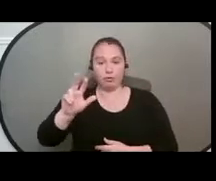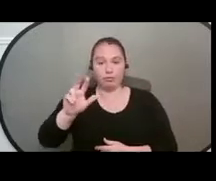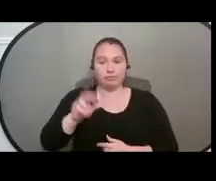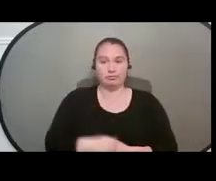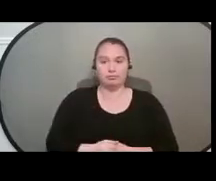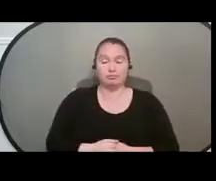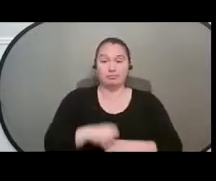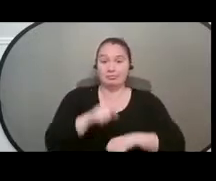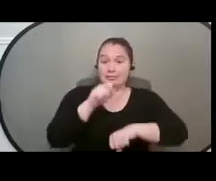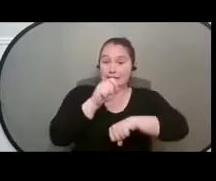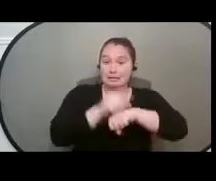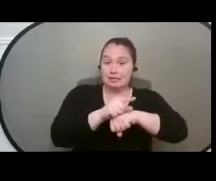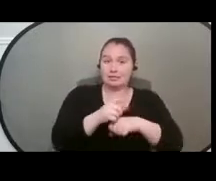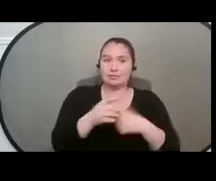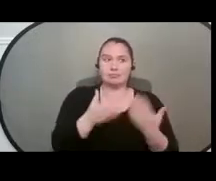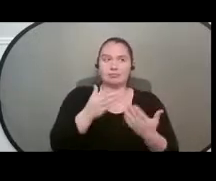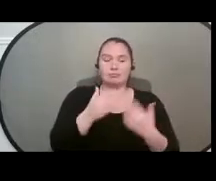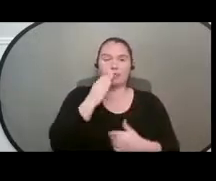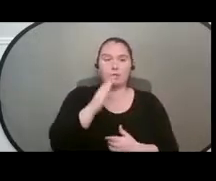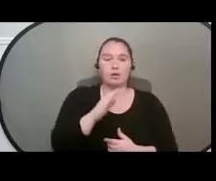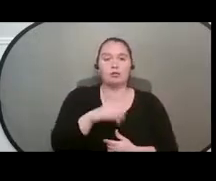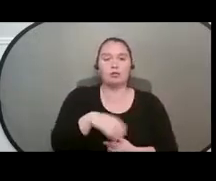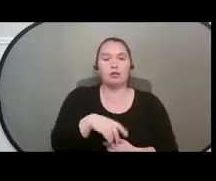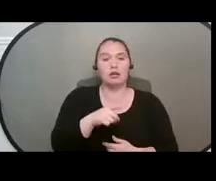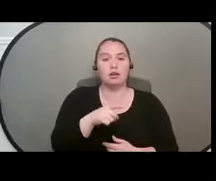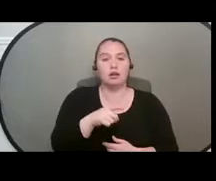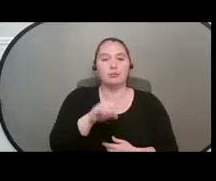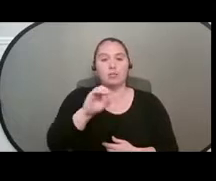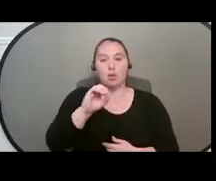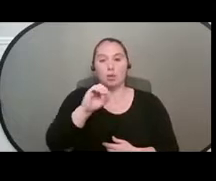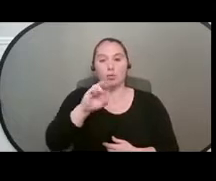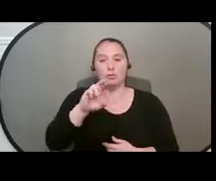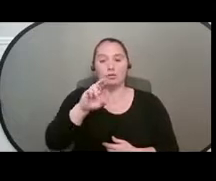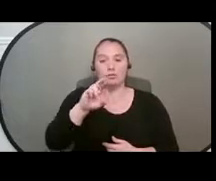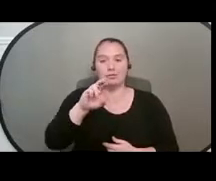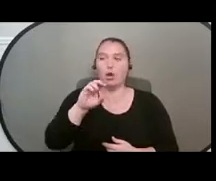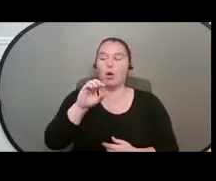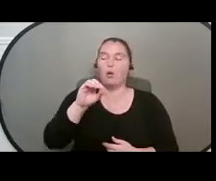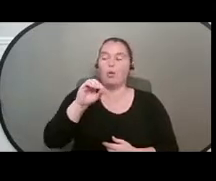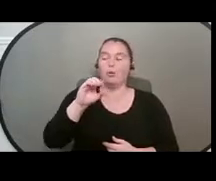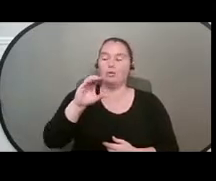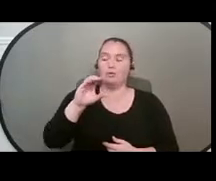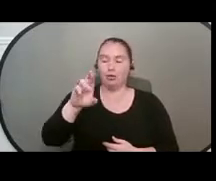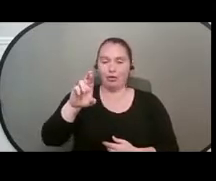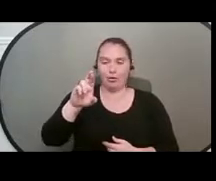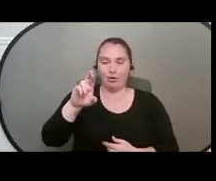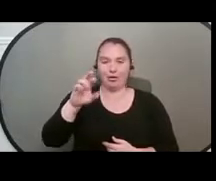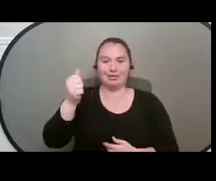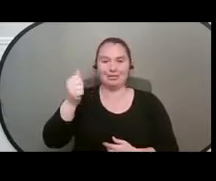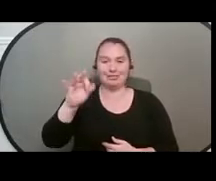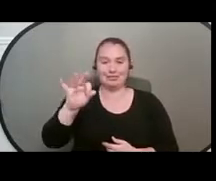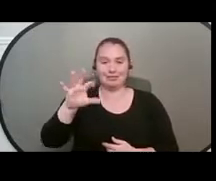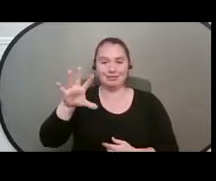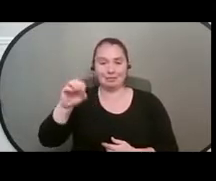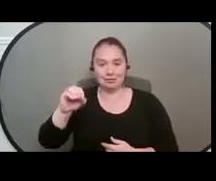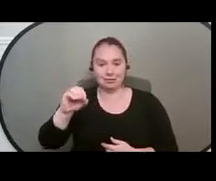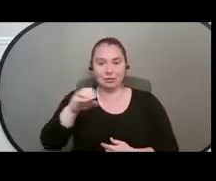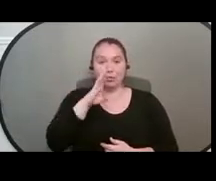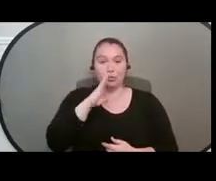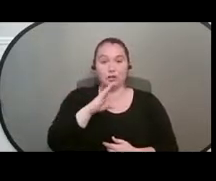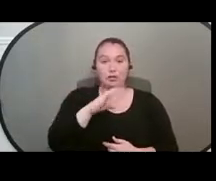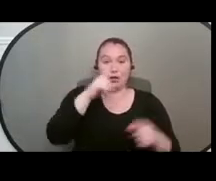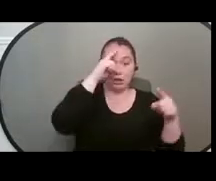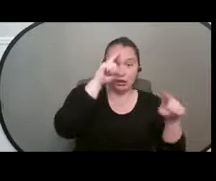Text would be OCR 1950, and then you would respond 1, 2, 3, 4, 5 from strongly agree to strongly